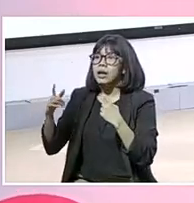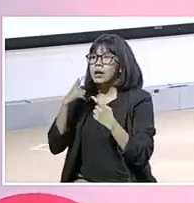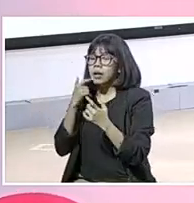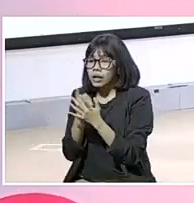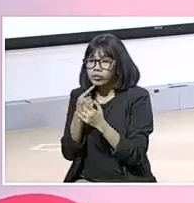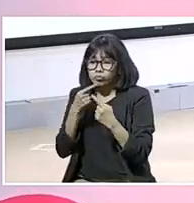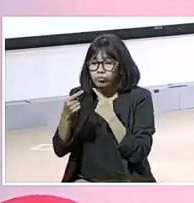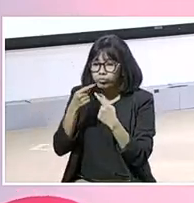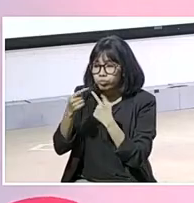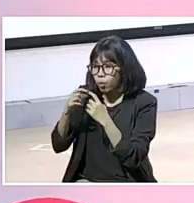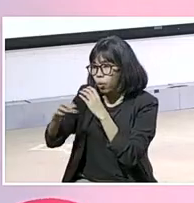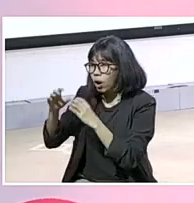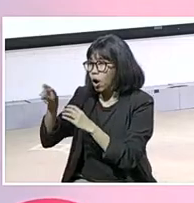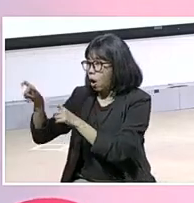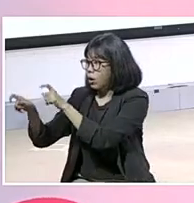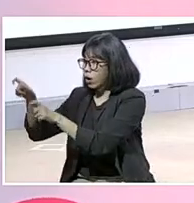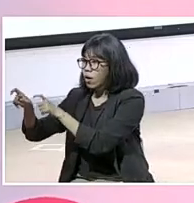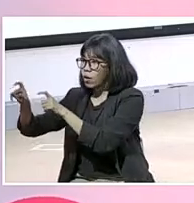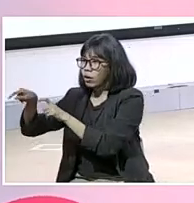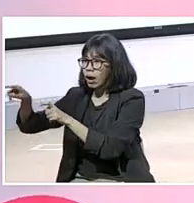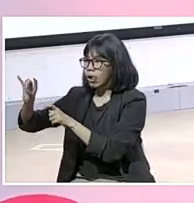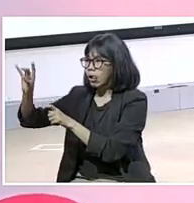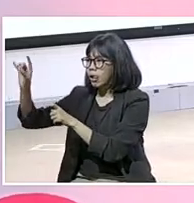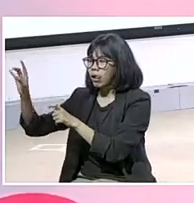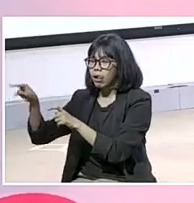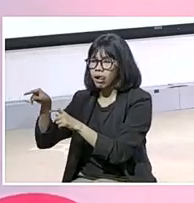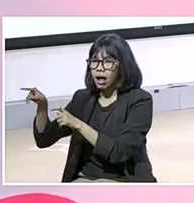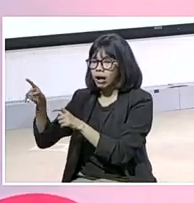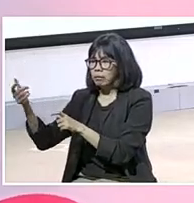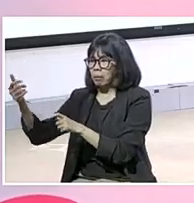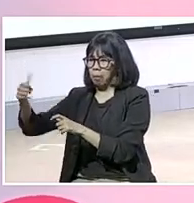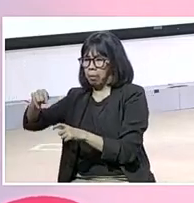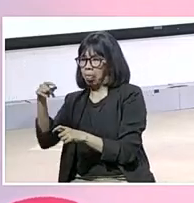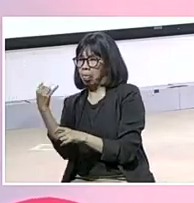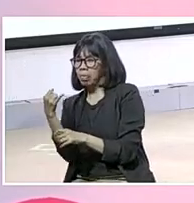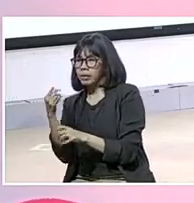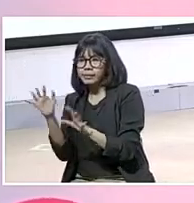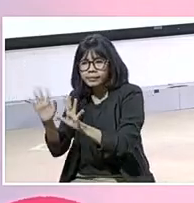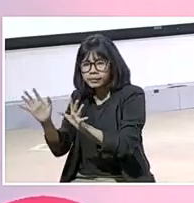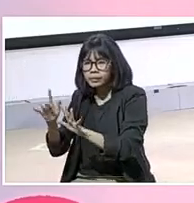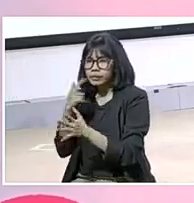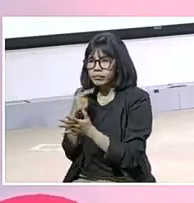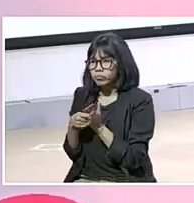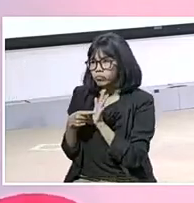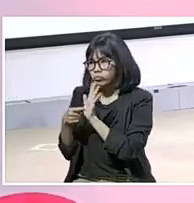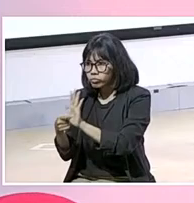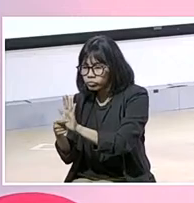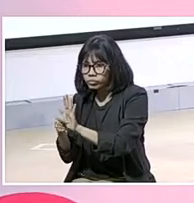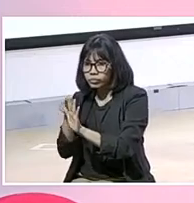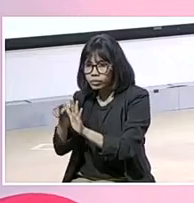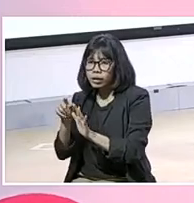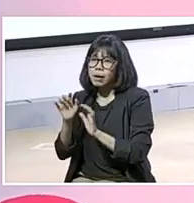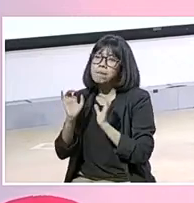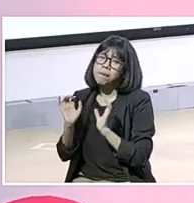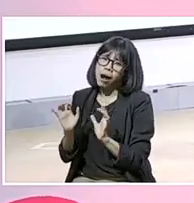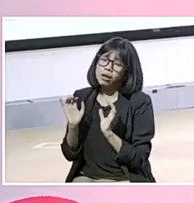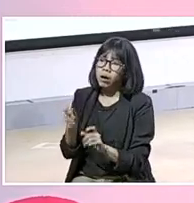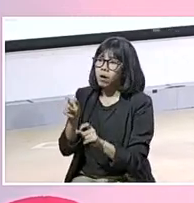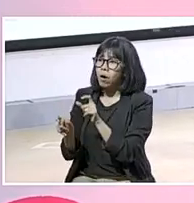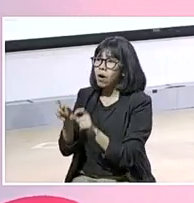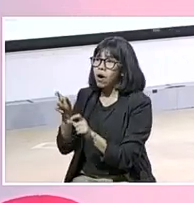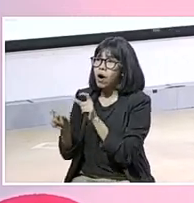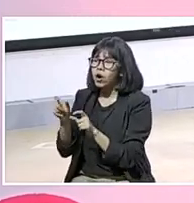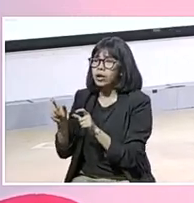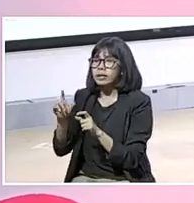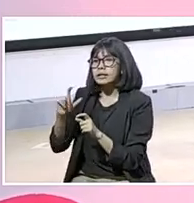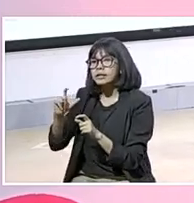greatest competitors to ever play in the WNBA. And you know, now she's a TV analyst. She does so many things that people try